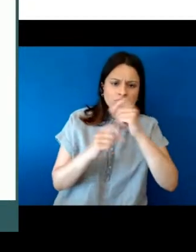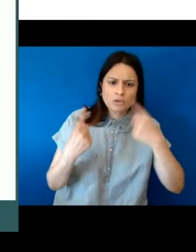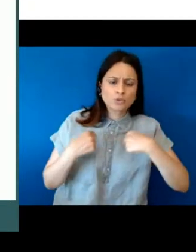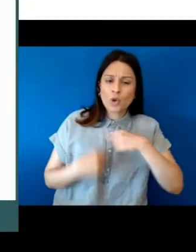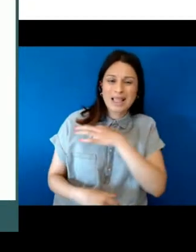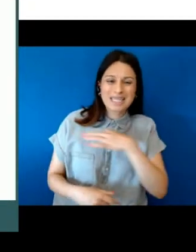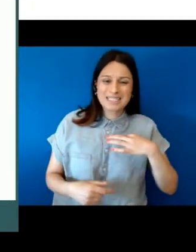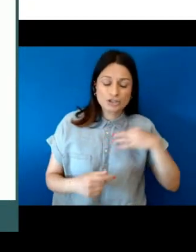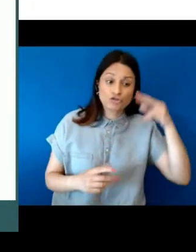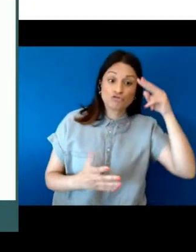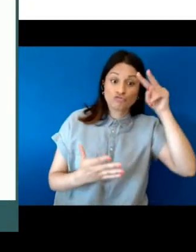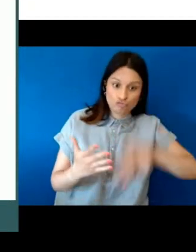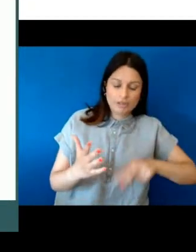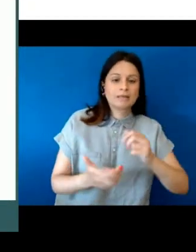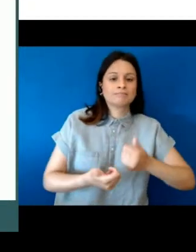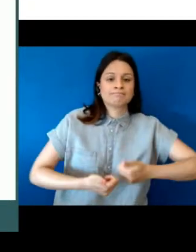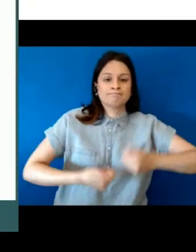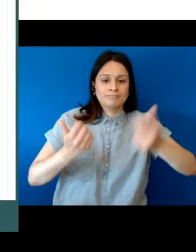the